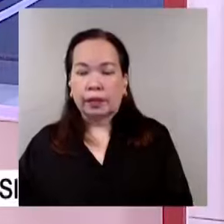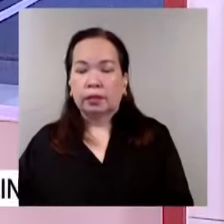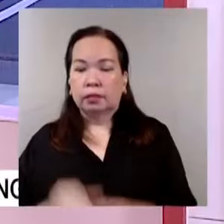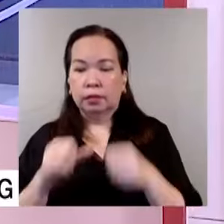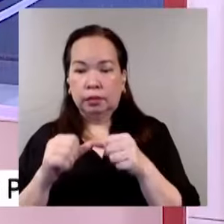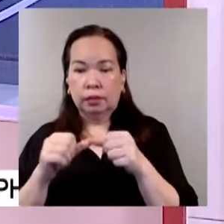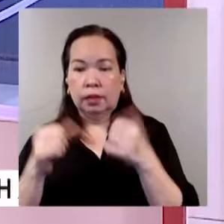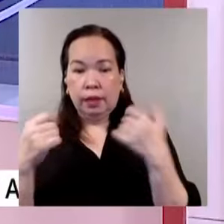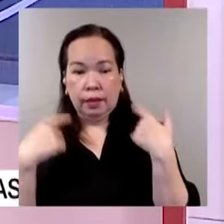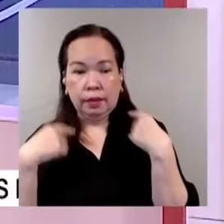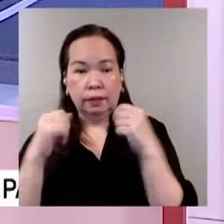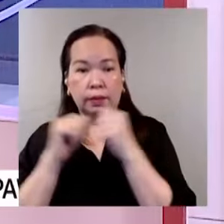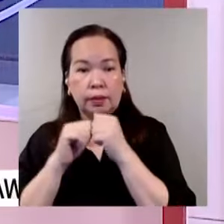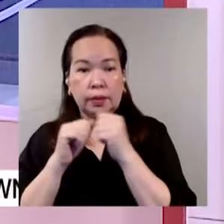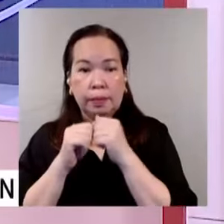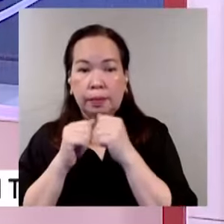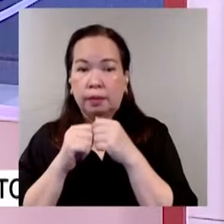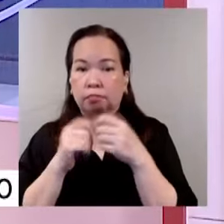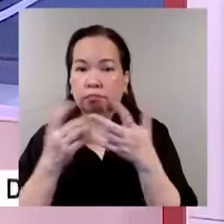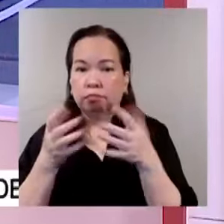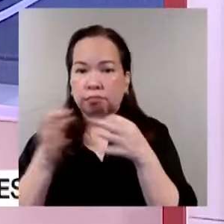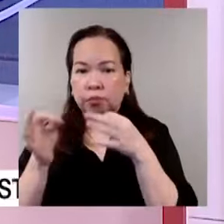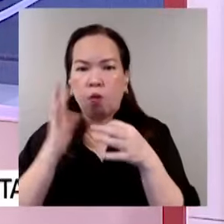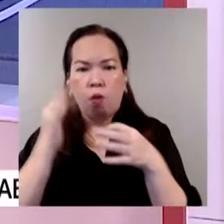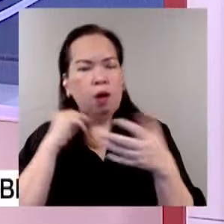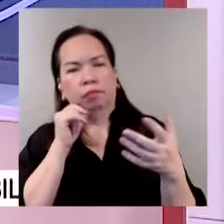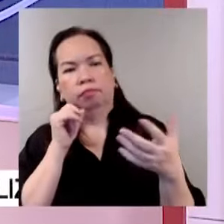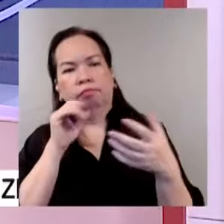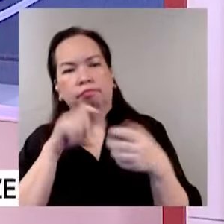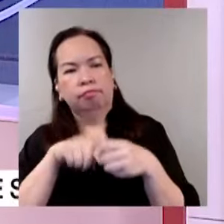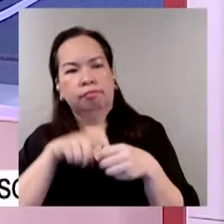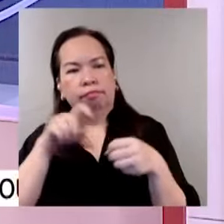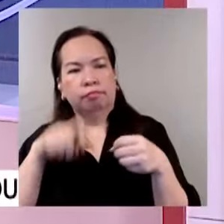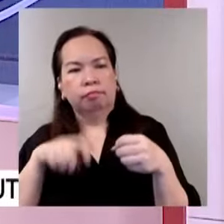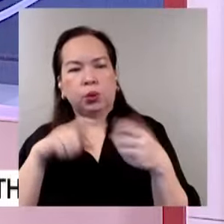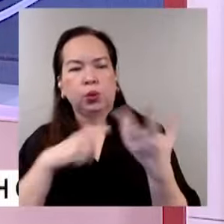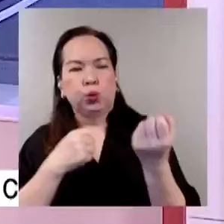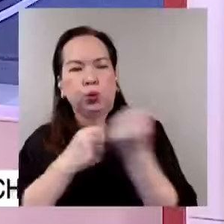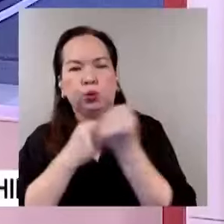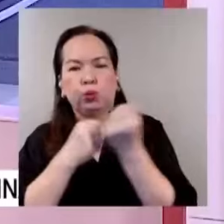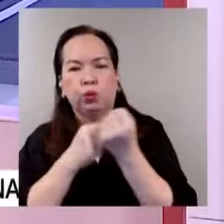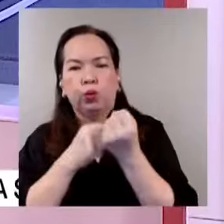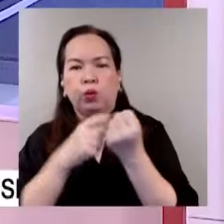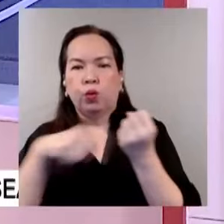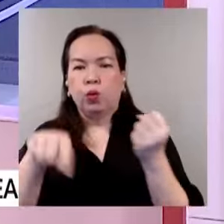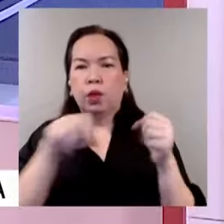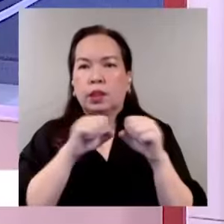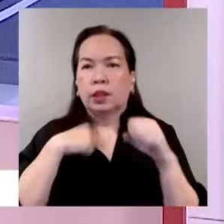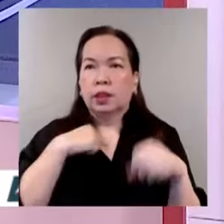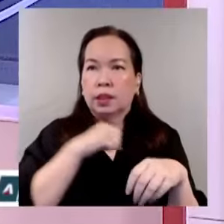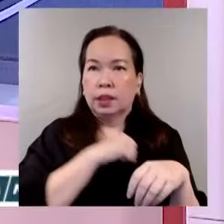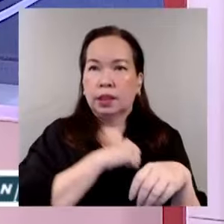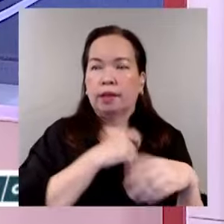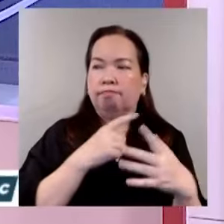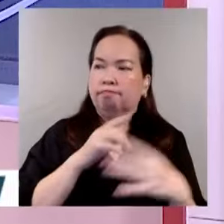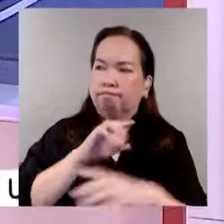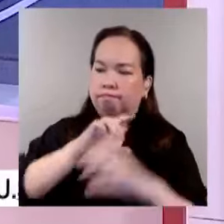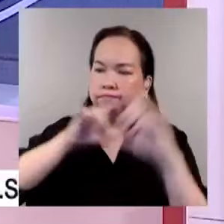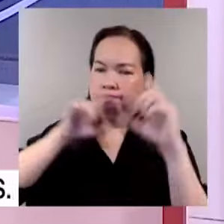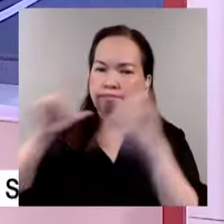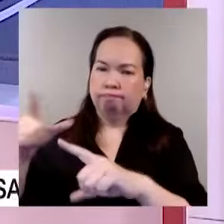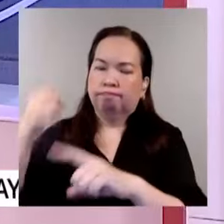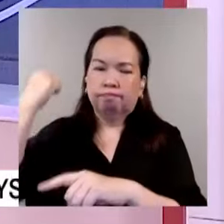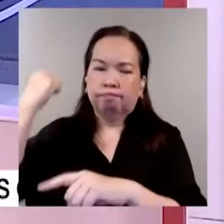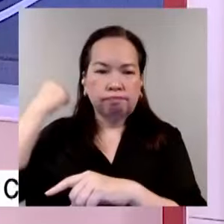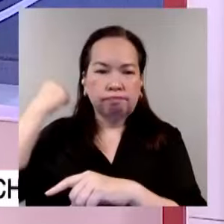He has now to explain his withdrawal of support from the written objection to a Senate panel's contempt order against controversial religious leader